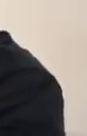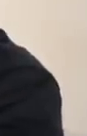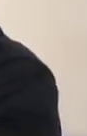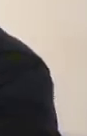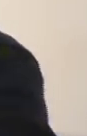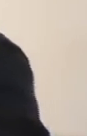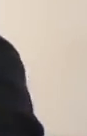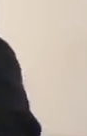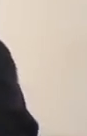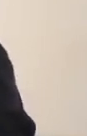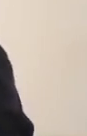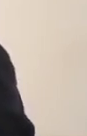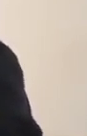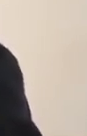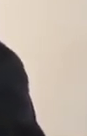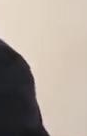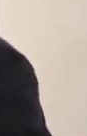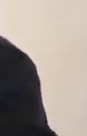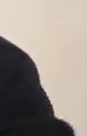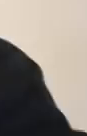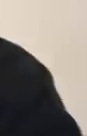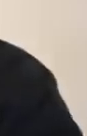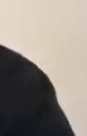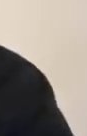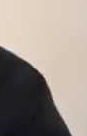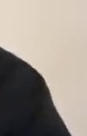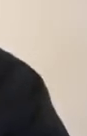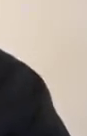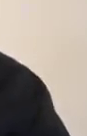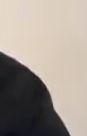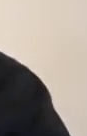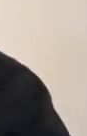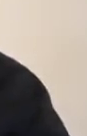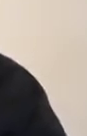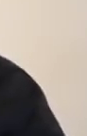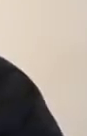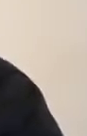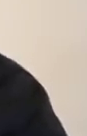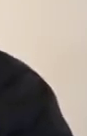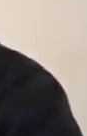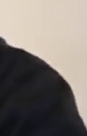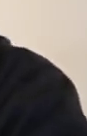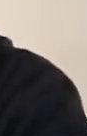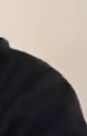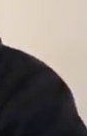want, and it overflows into the next one. Then it becomes invalid. So